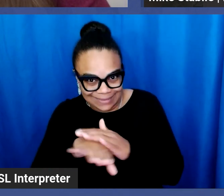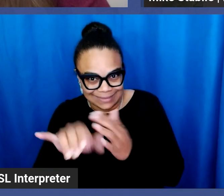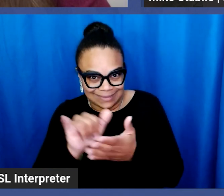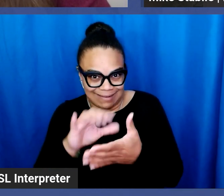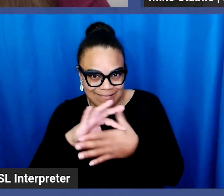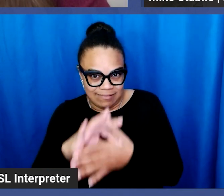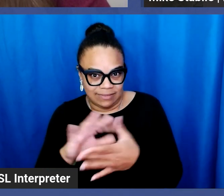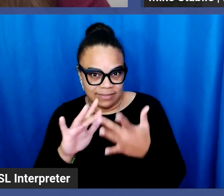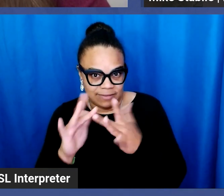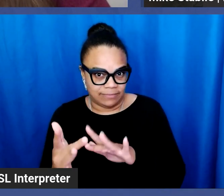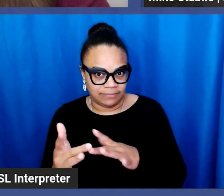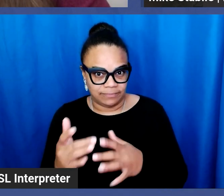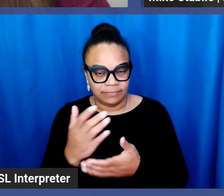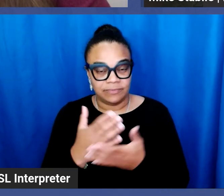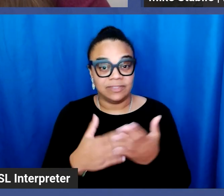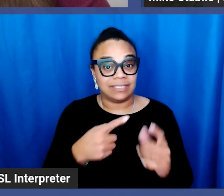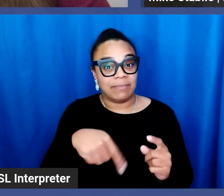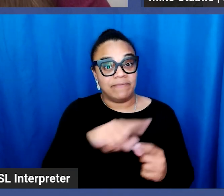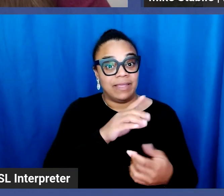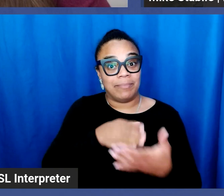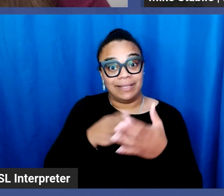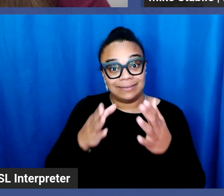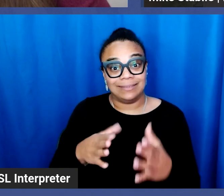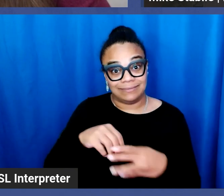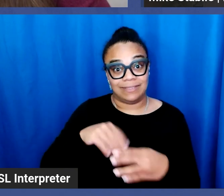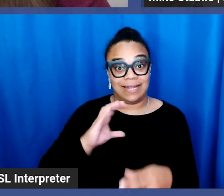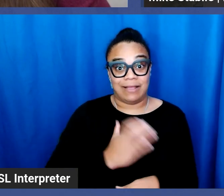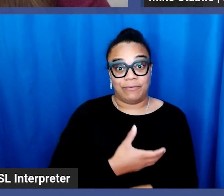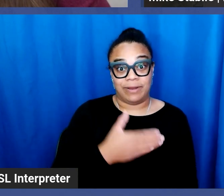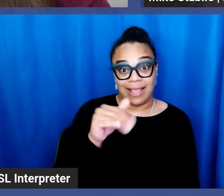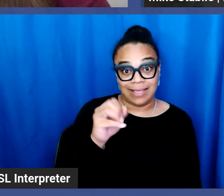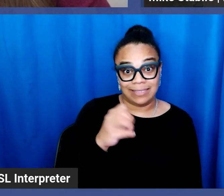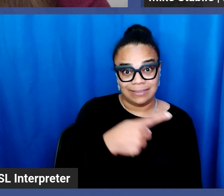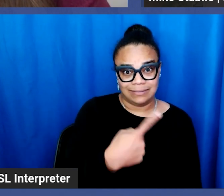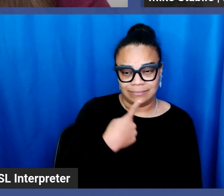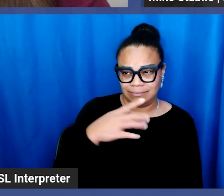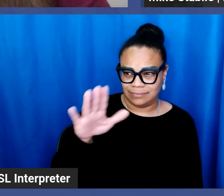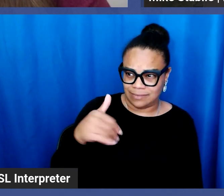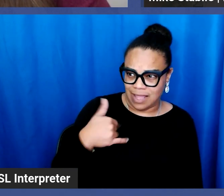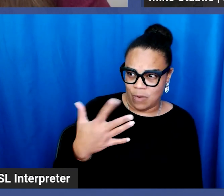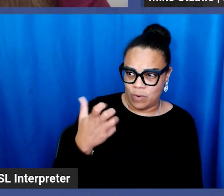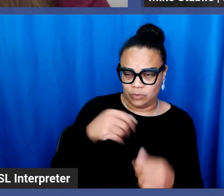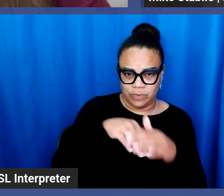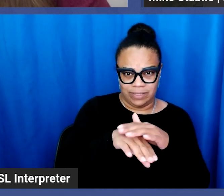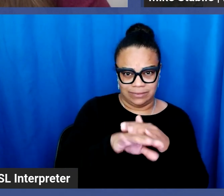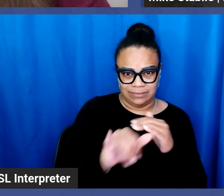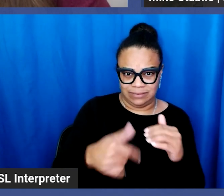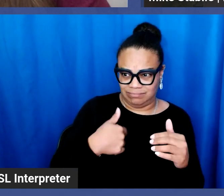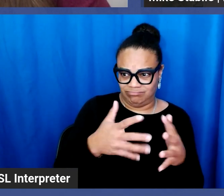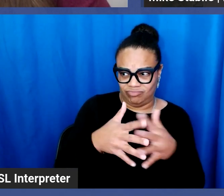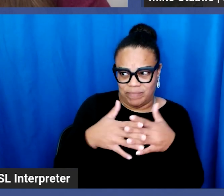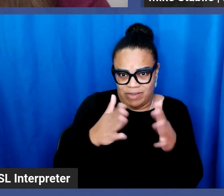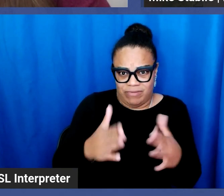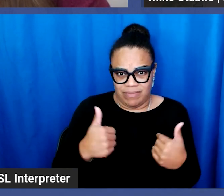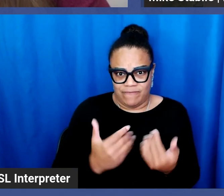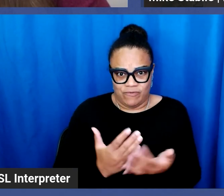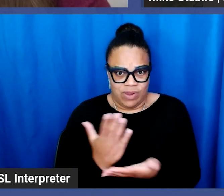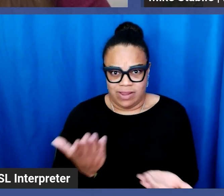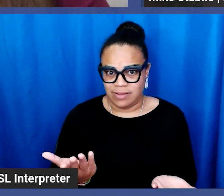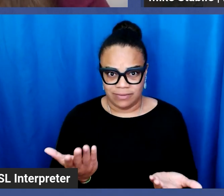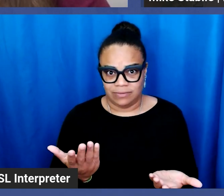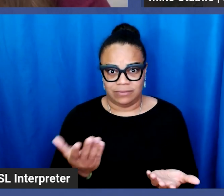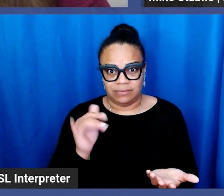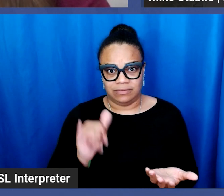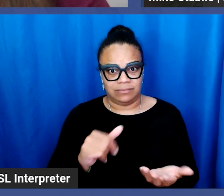right? Some of the plaintiffs in our cases are people who say, hey, listen, I want to access this. I'm an American. I have a right. This